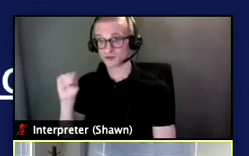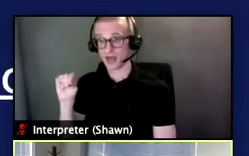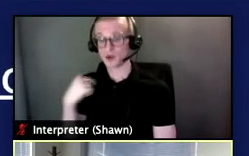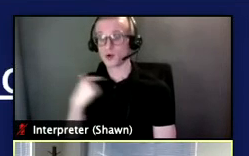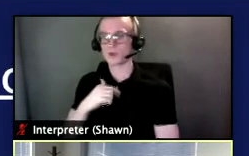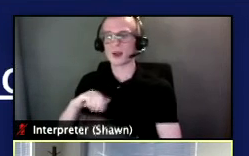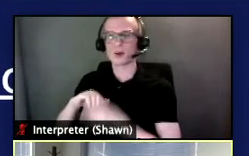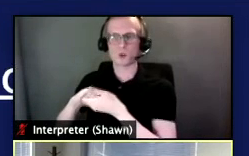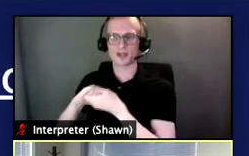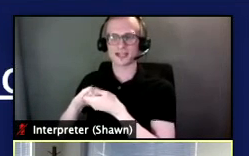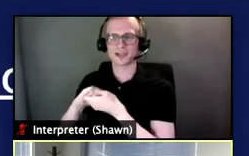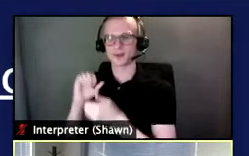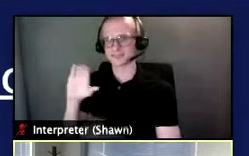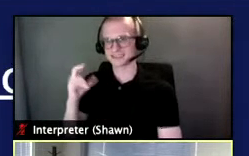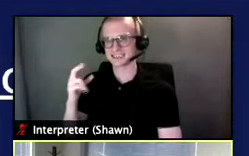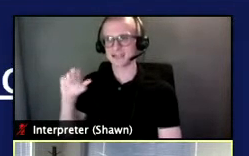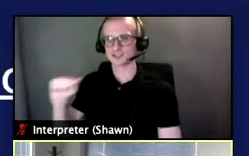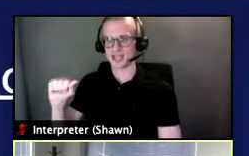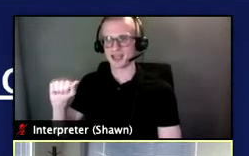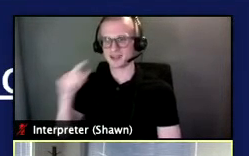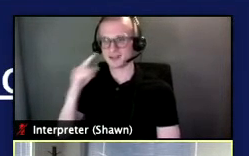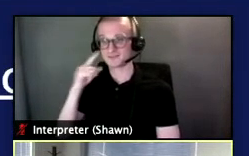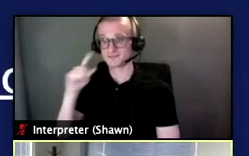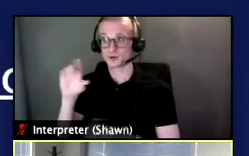that. So